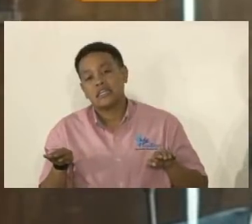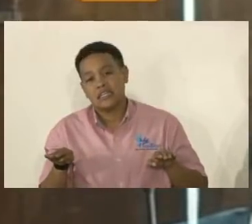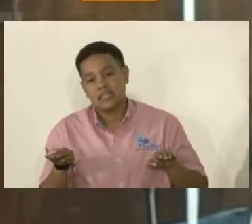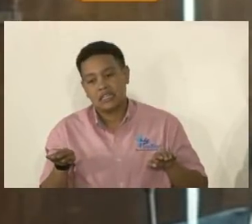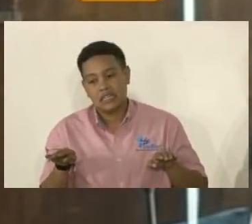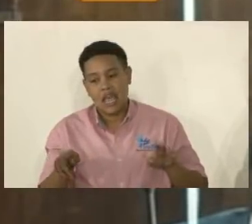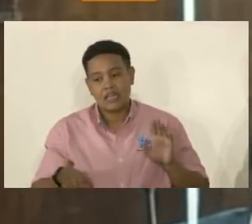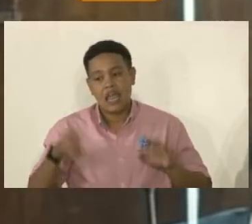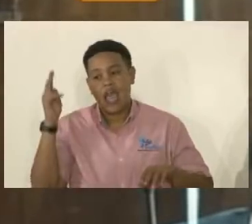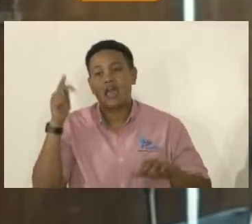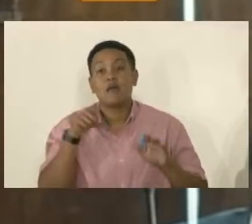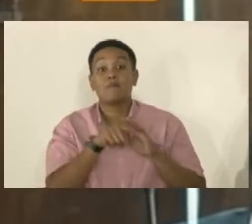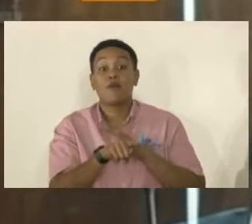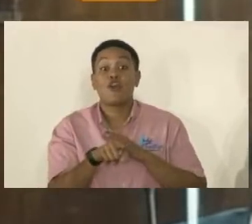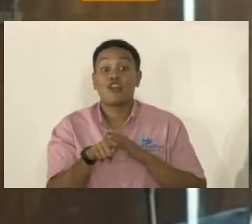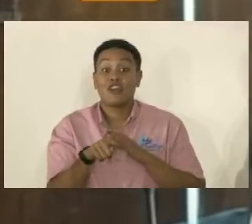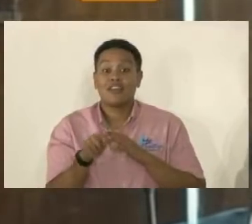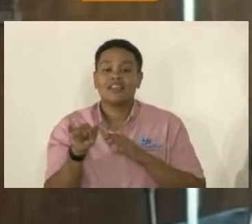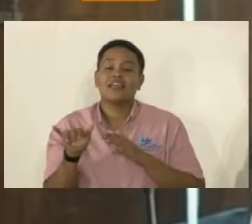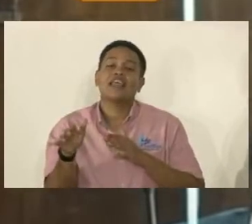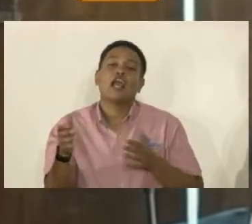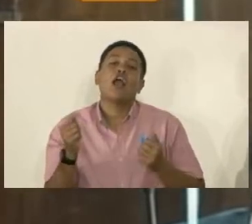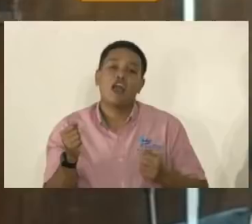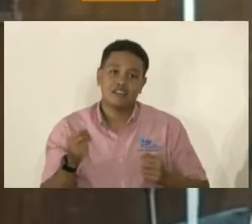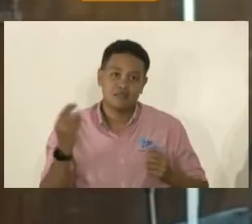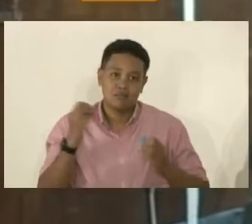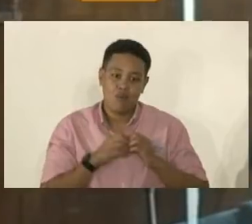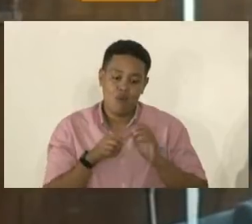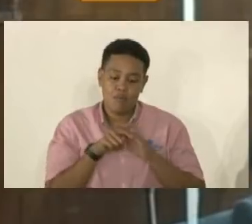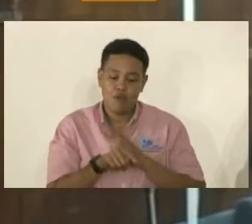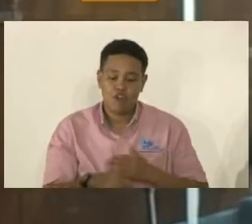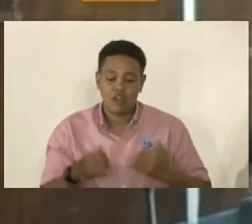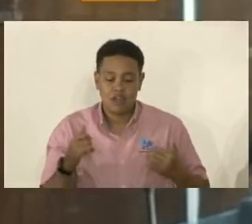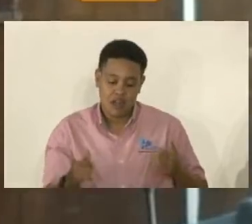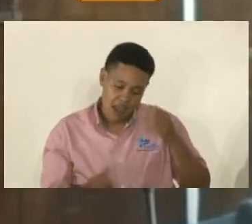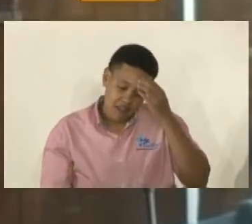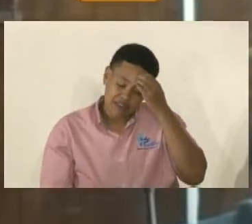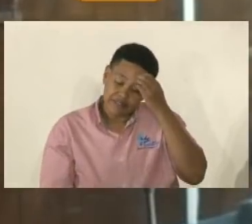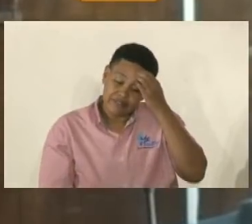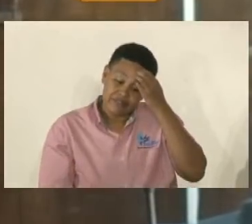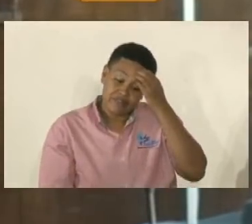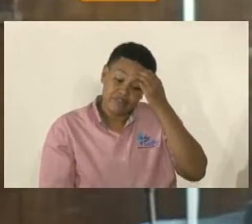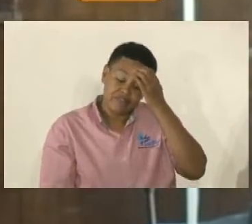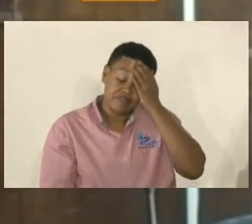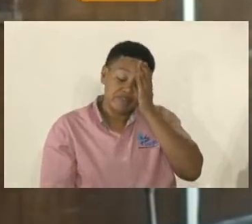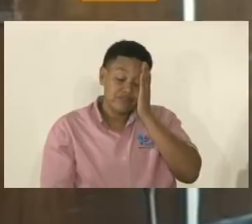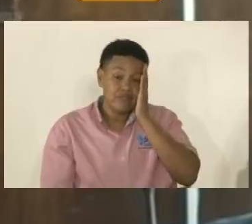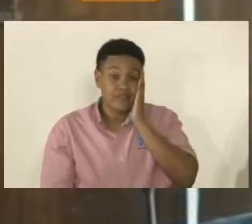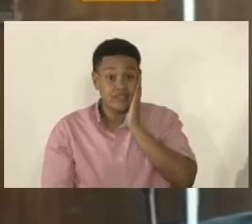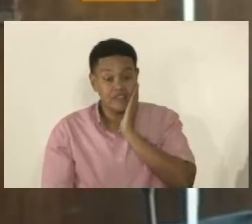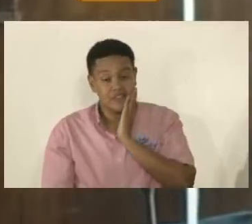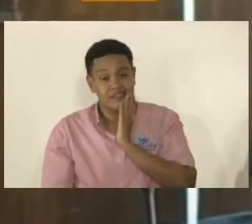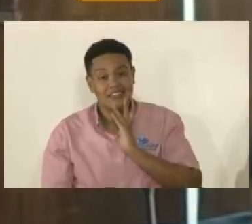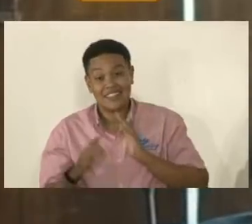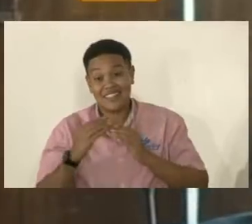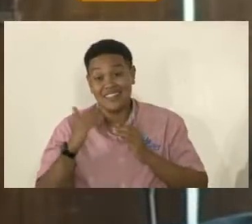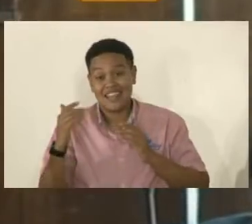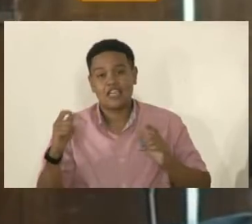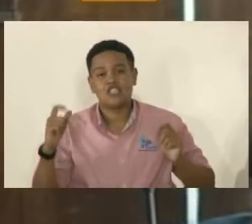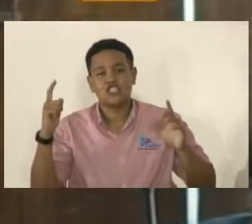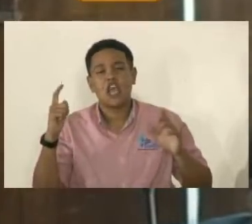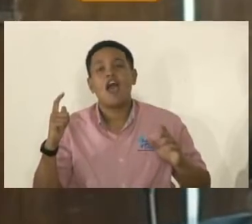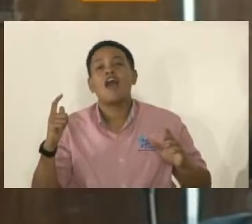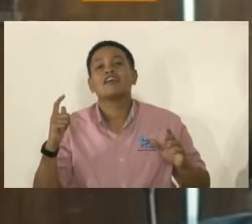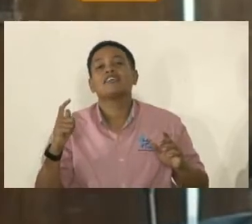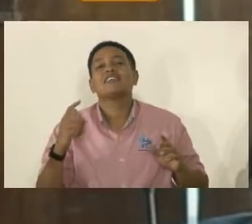rate than they inherited. The following chart really represents the same statistics, but put in